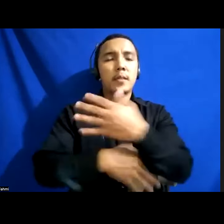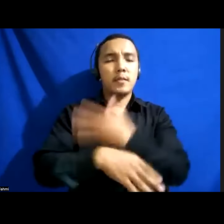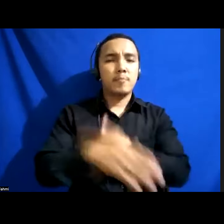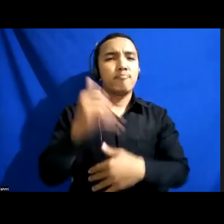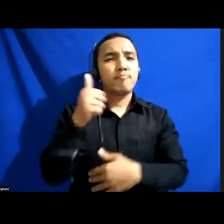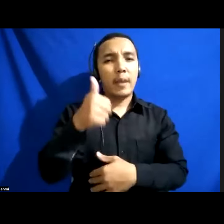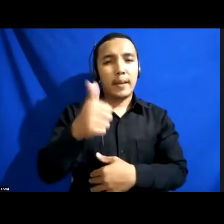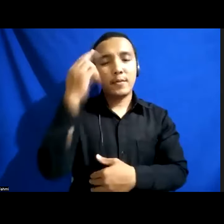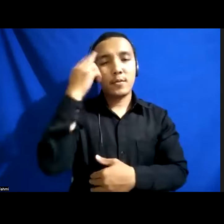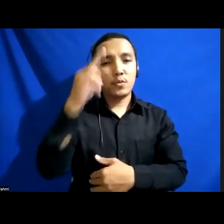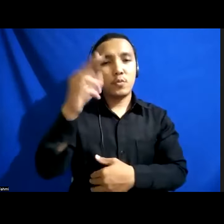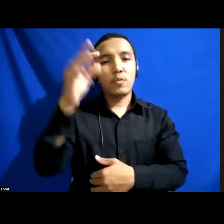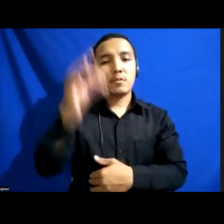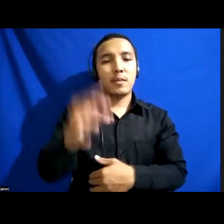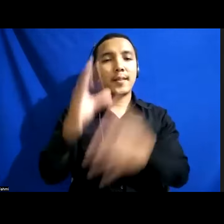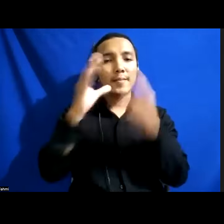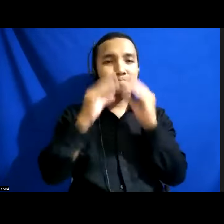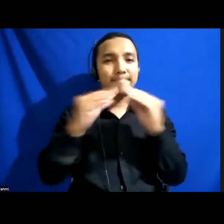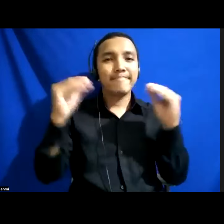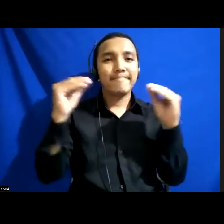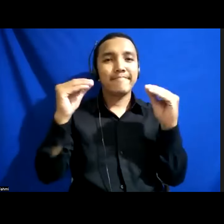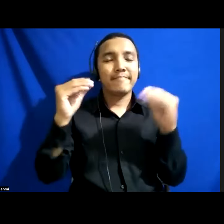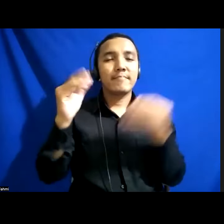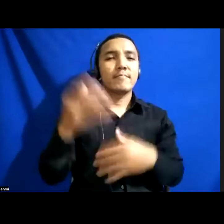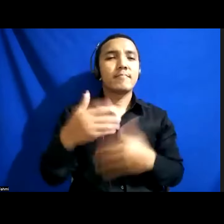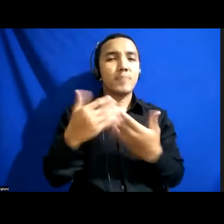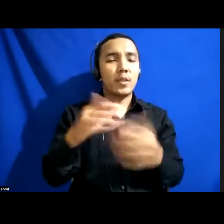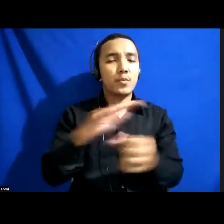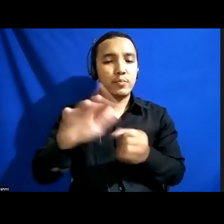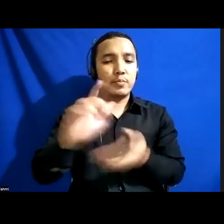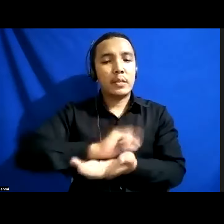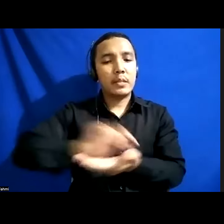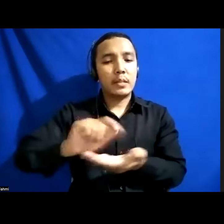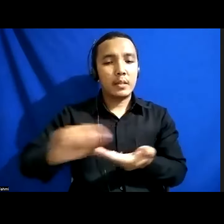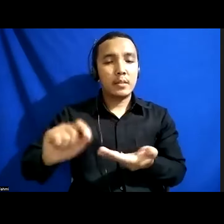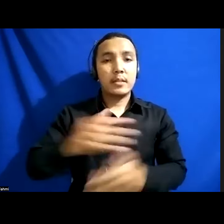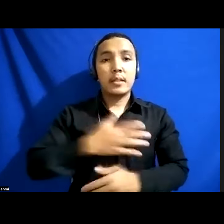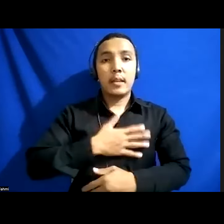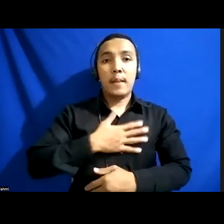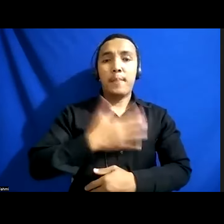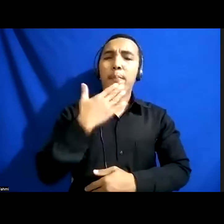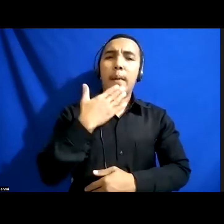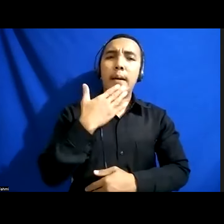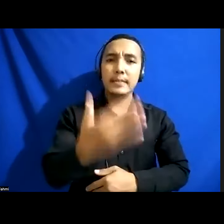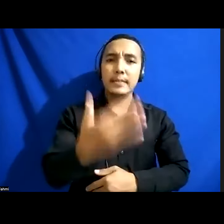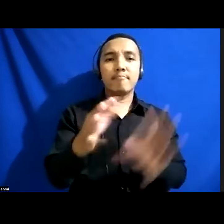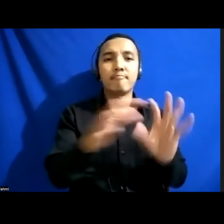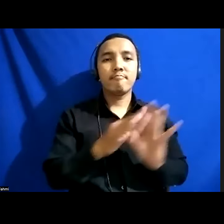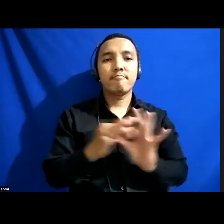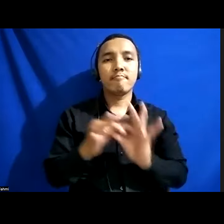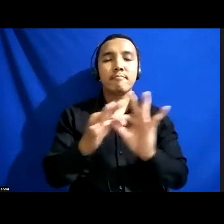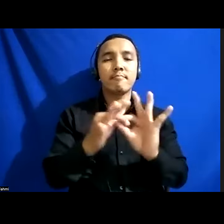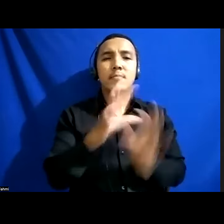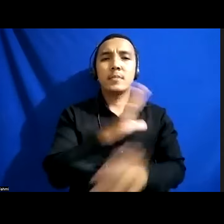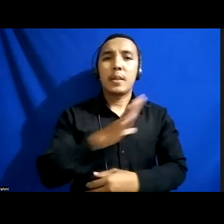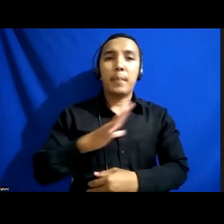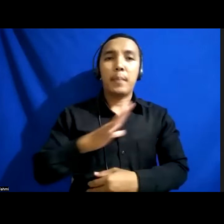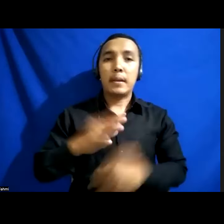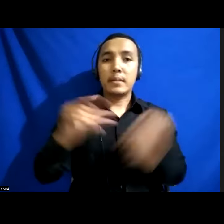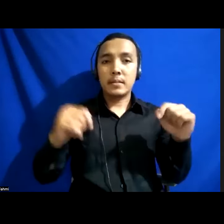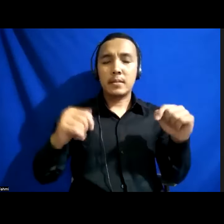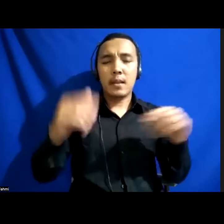and inclusive city. So that's my remarks, and thank you very much for the collaboration to date. And I hope that what we